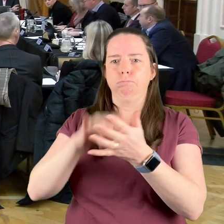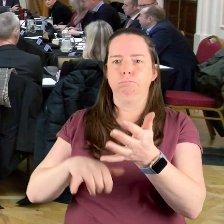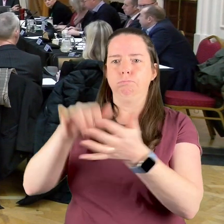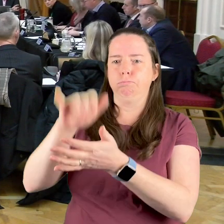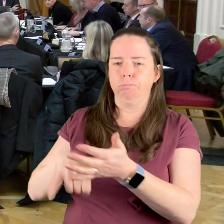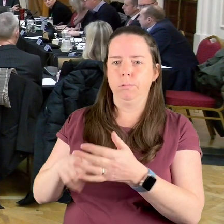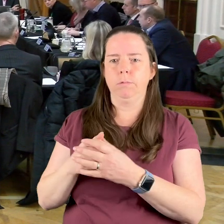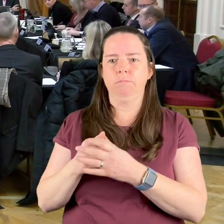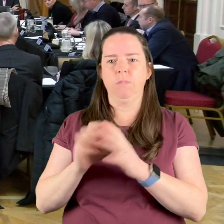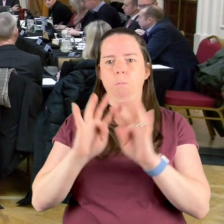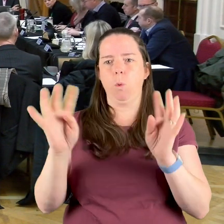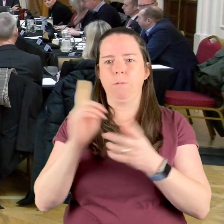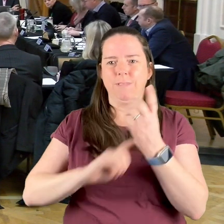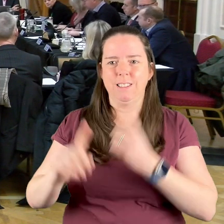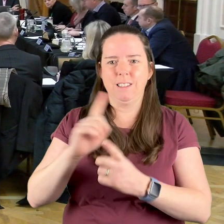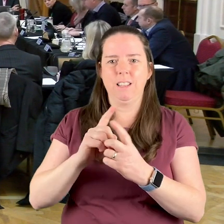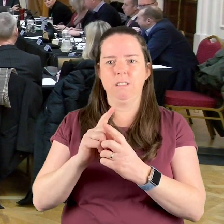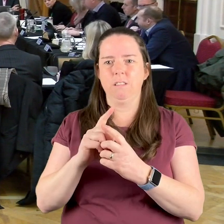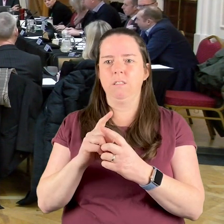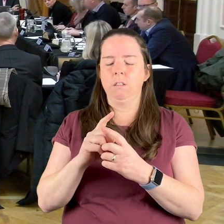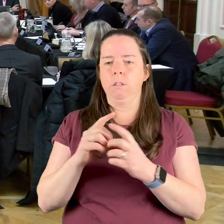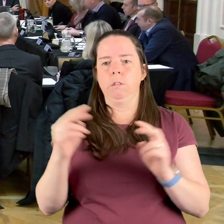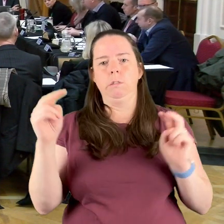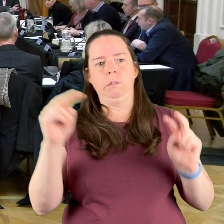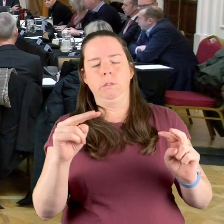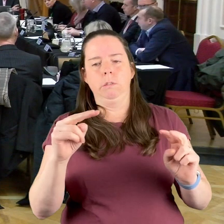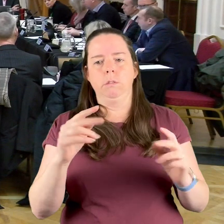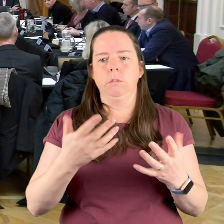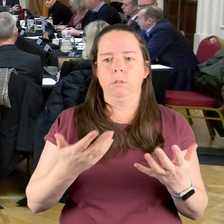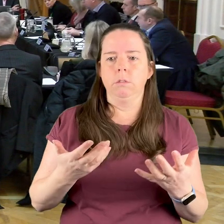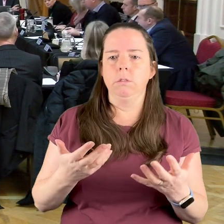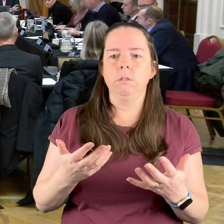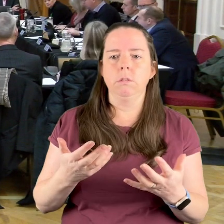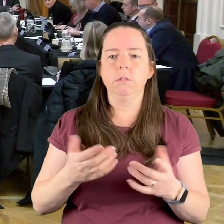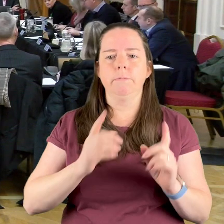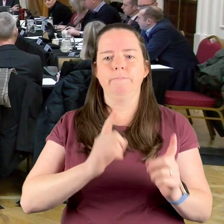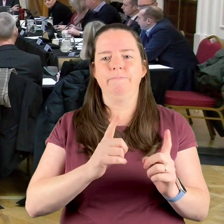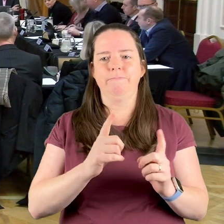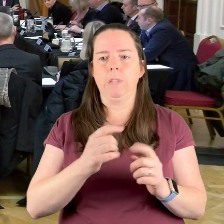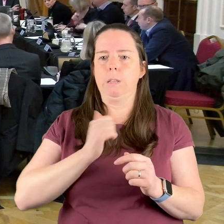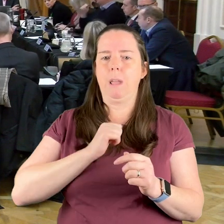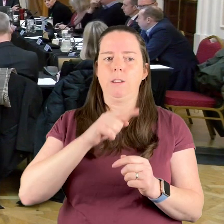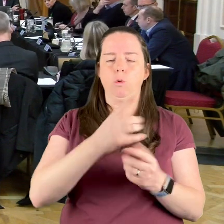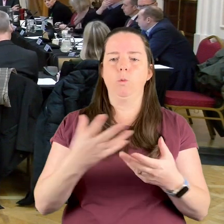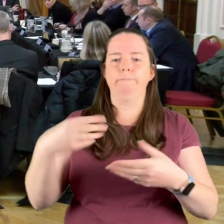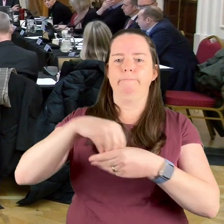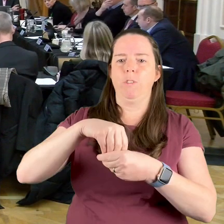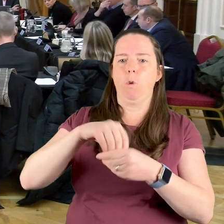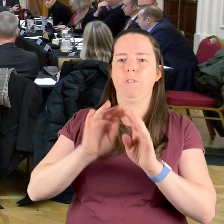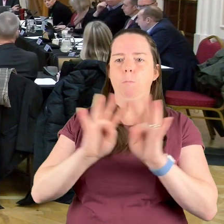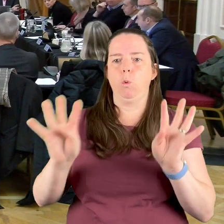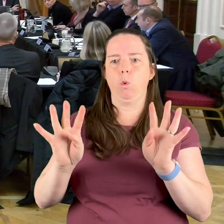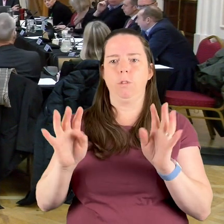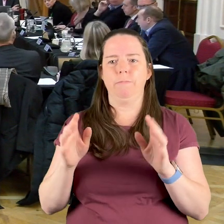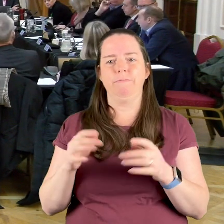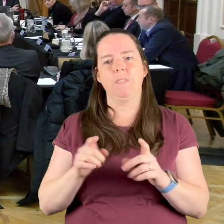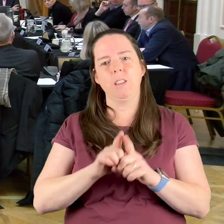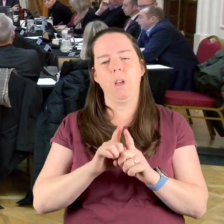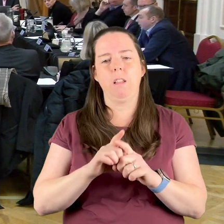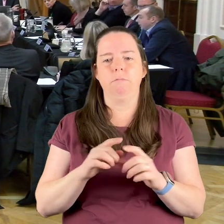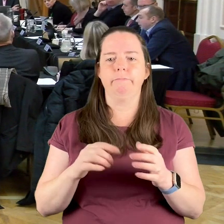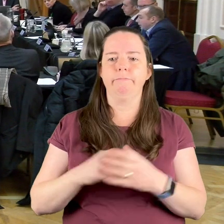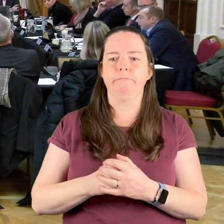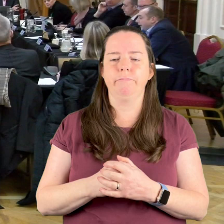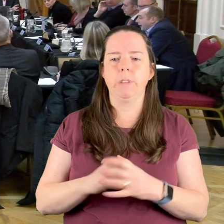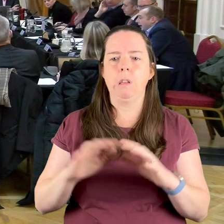multiple reports, multiple exposure at board meetings. They're expected to have much more of a board presence as well